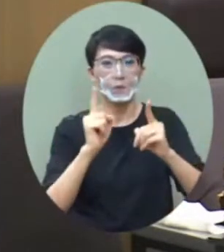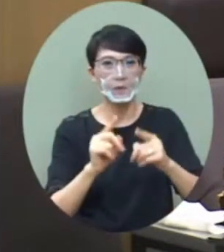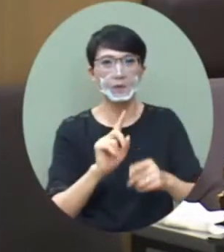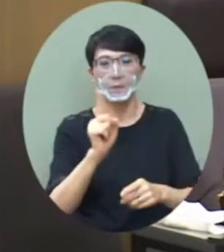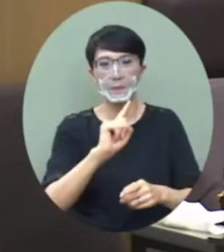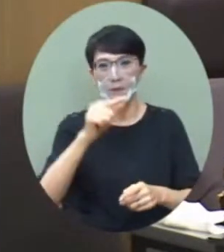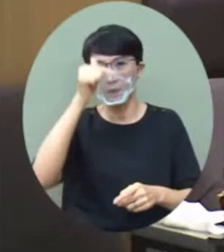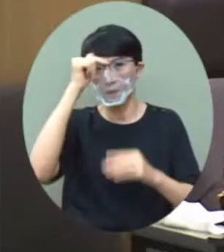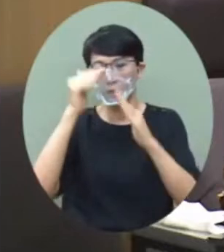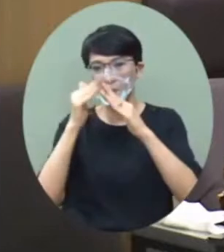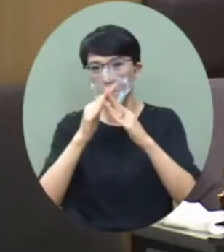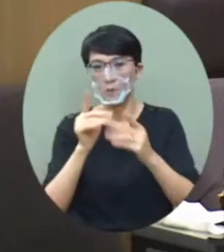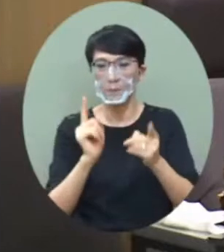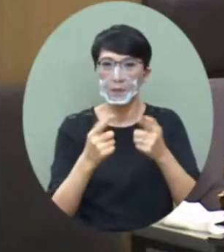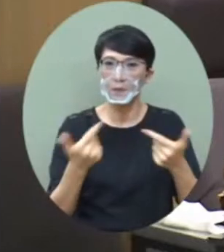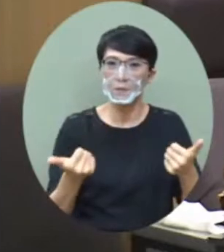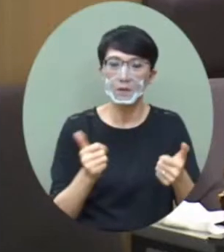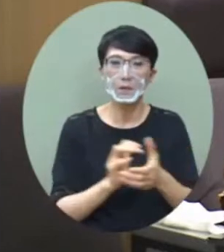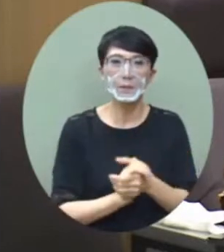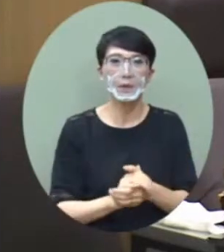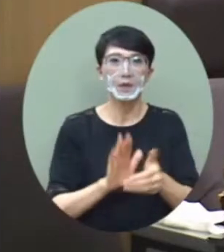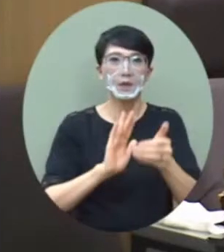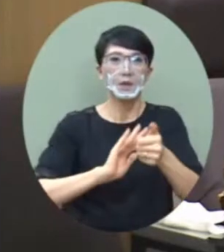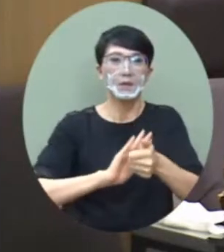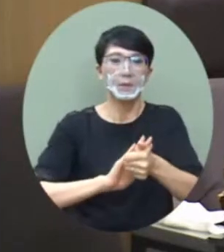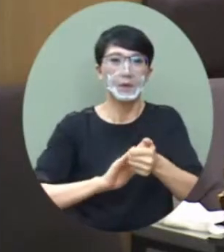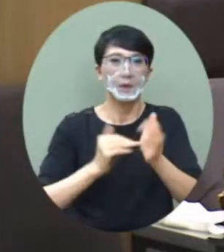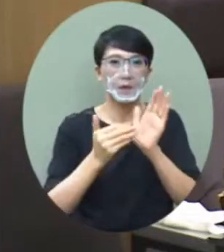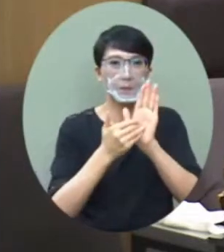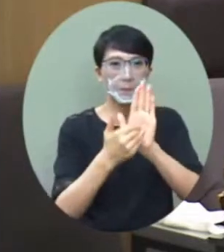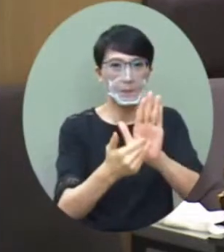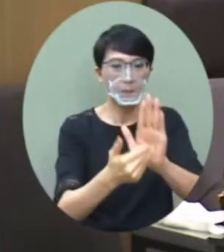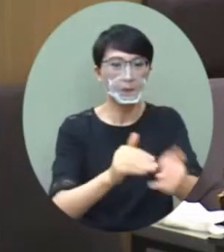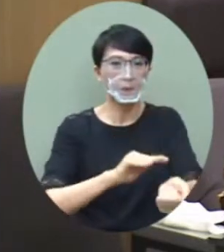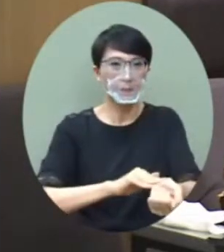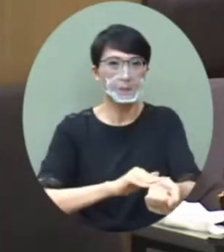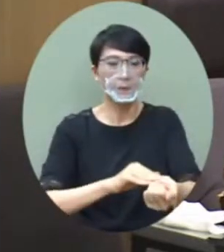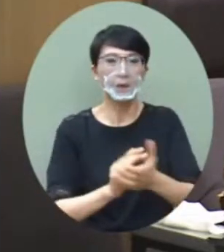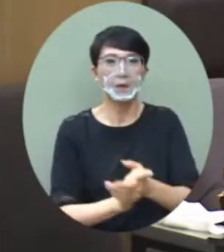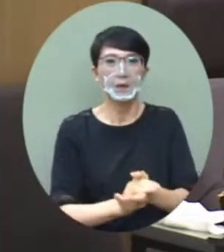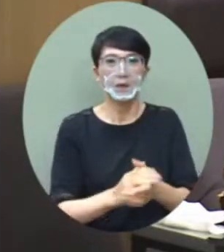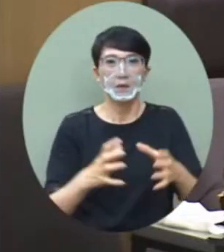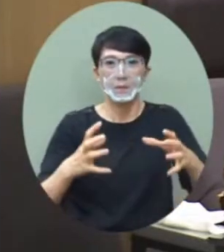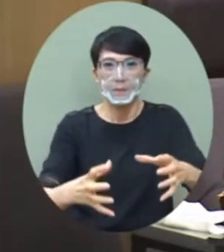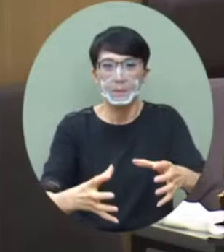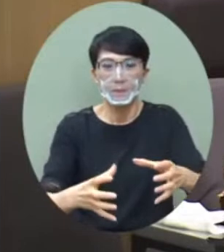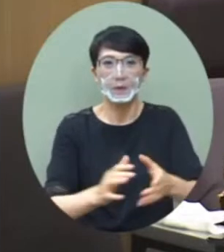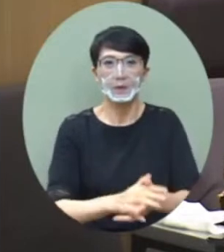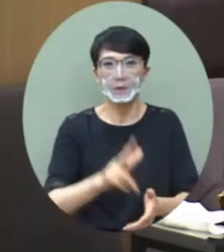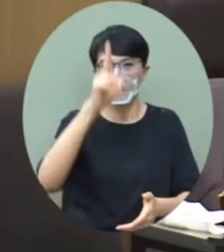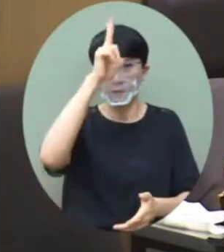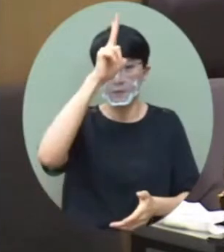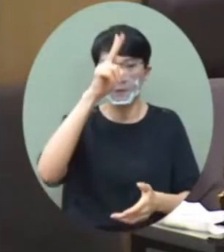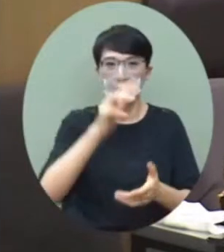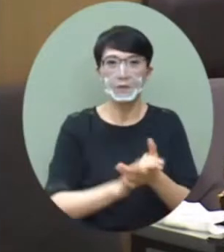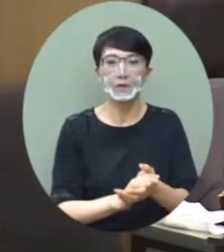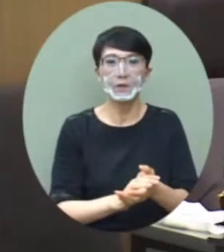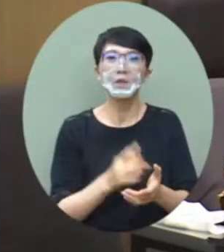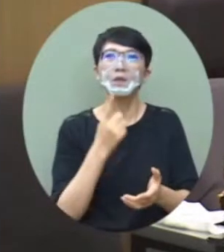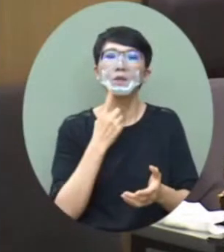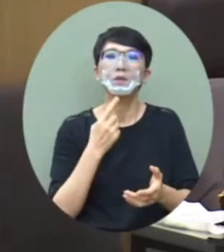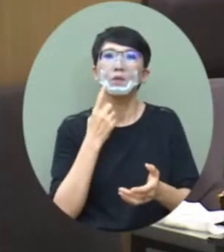in deciding whether elderly patients should be treated at Asia World Expo or hospitals? As for